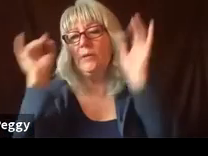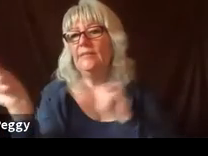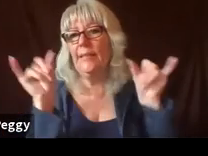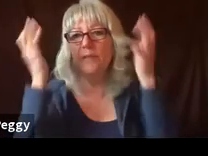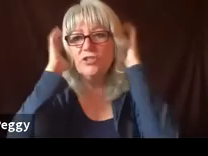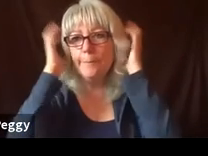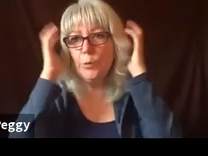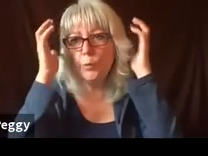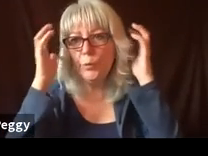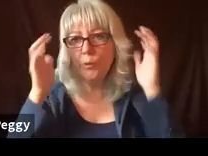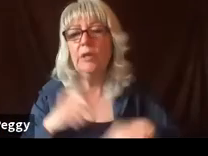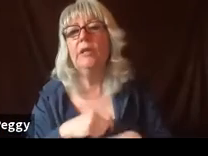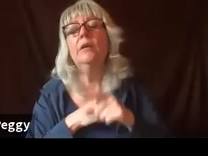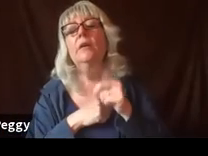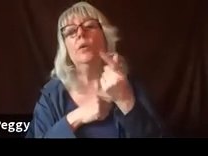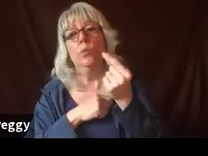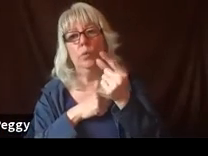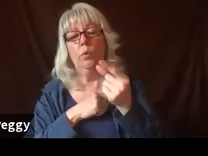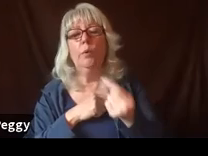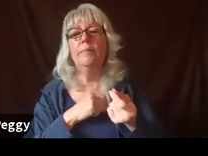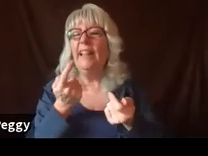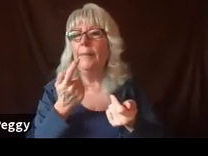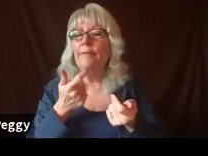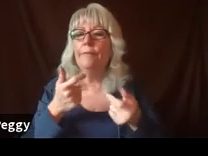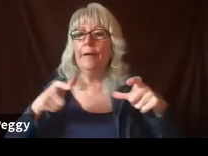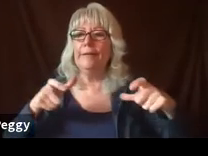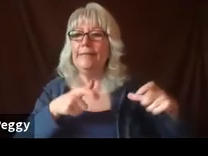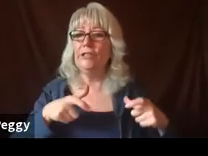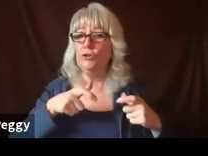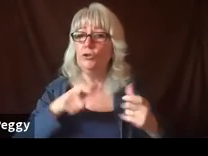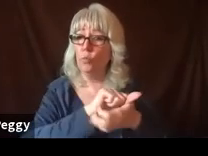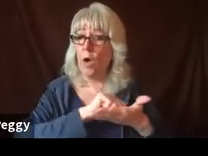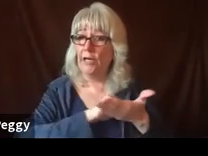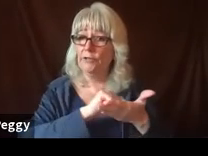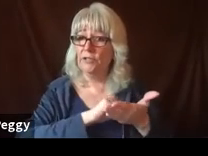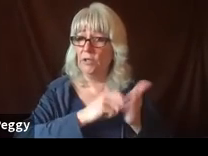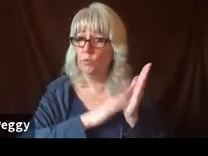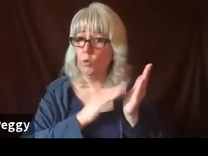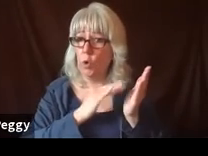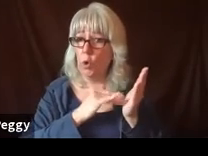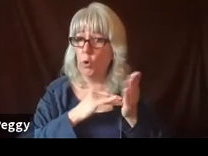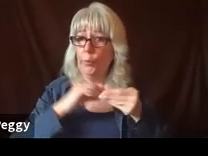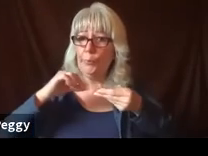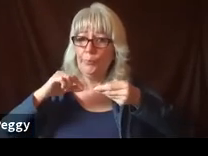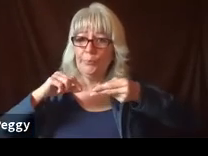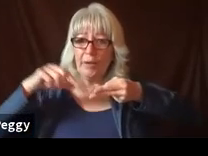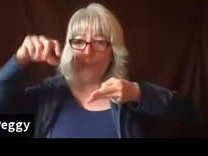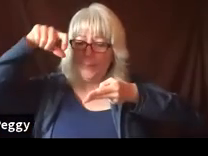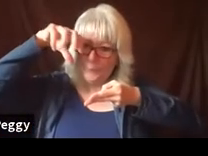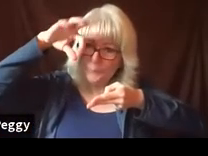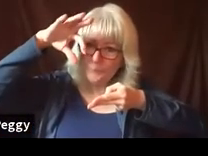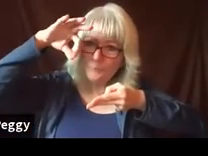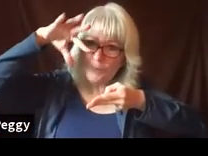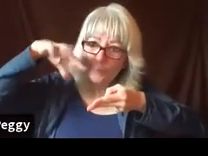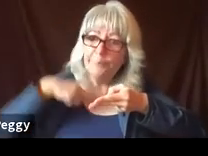So you're going to put dish soap on the brush, and then I use my hand and I